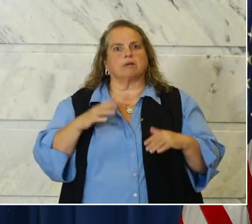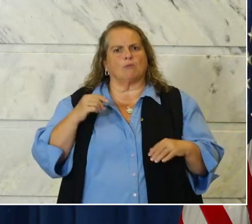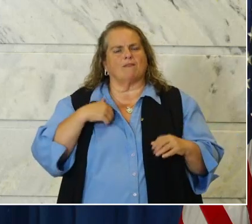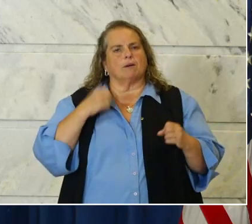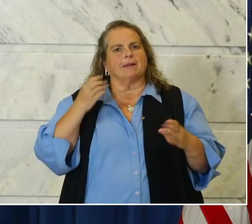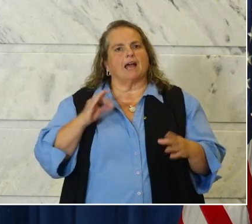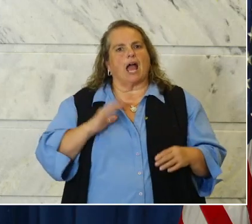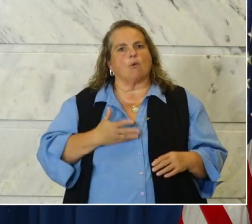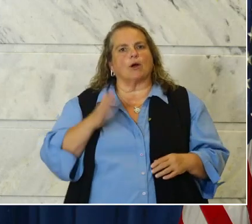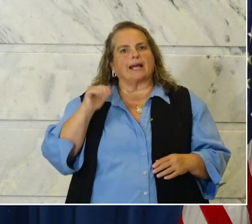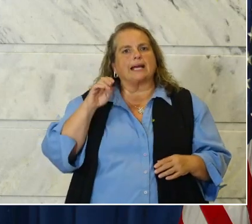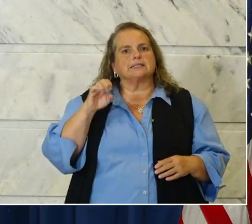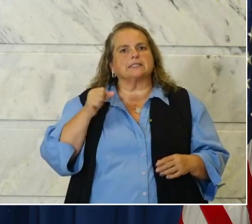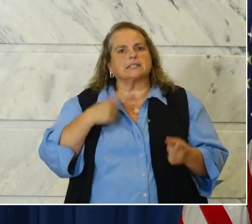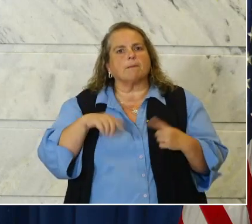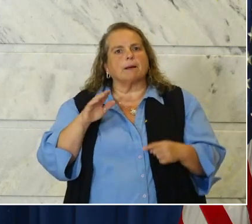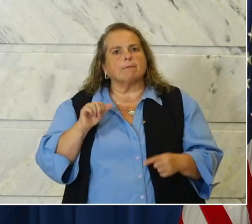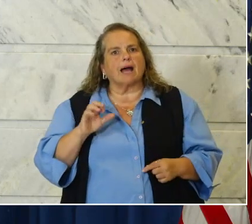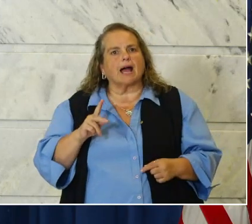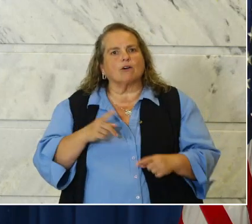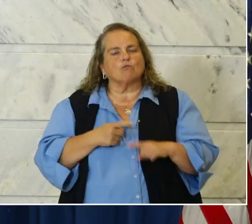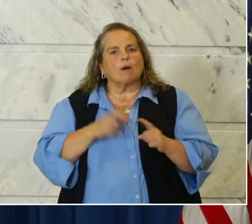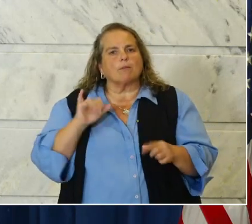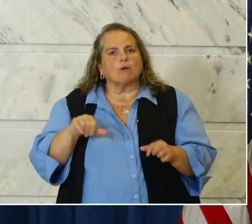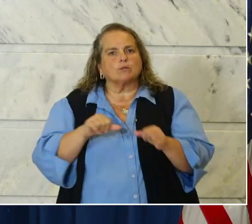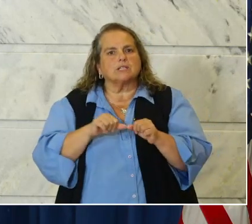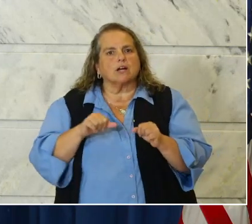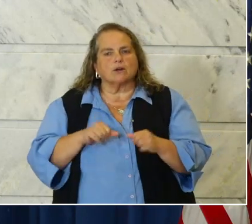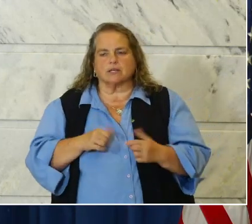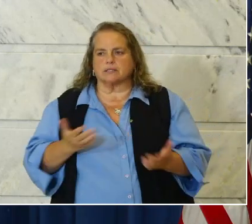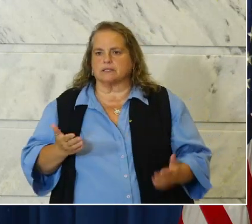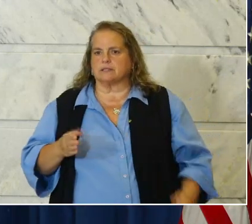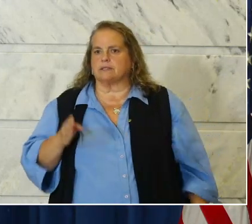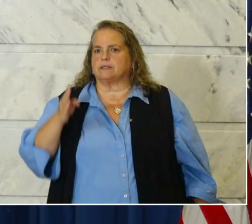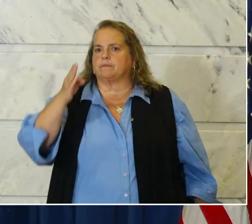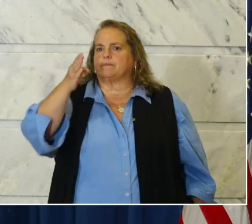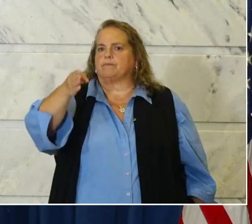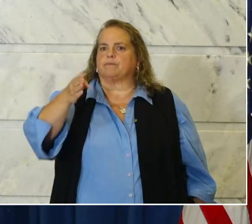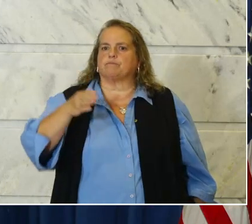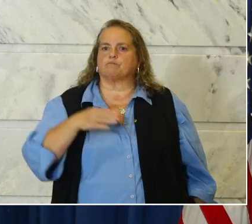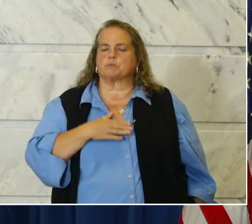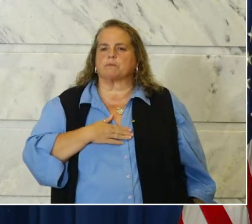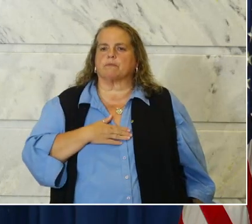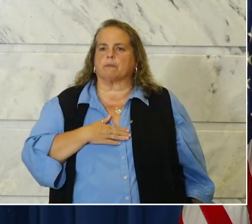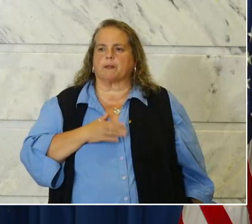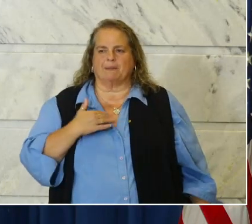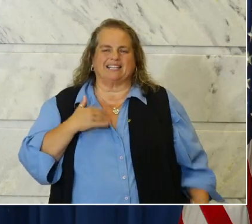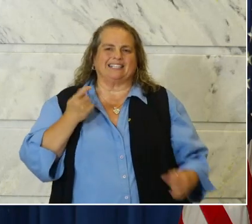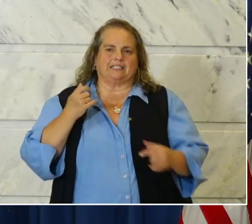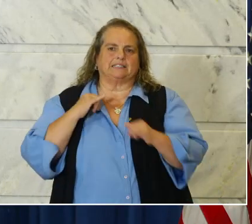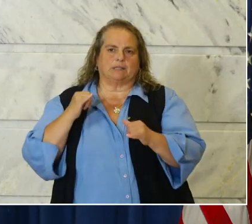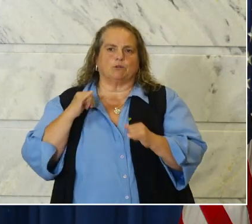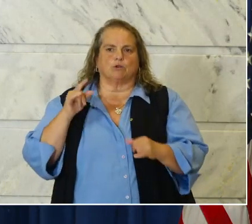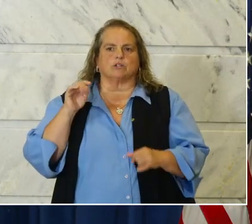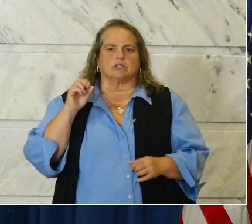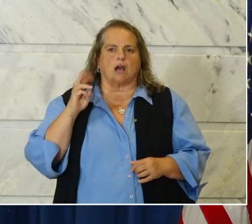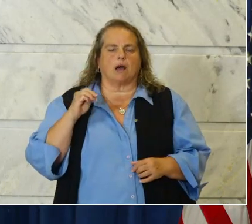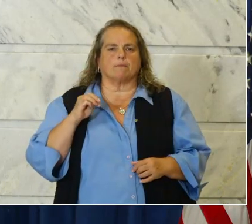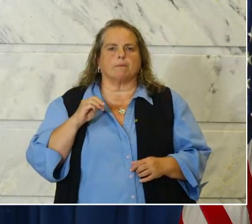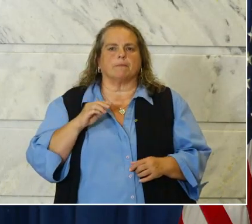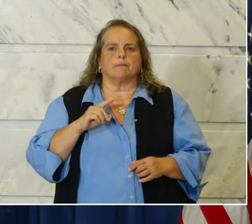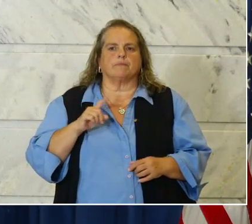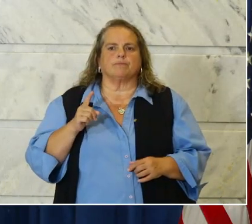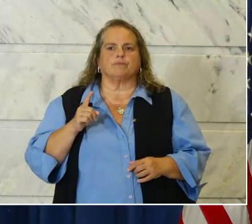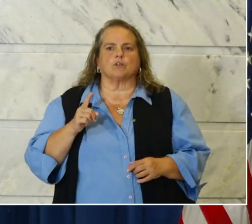of our cases coming back from those areas. Joe. I have a similar question to Tom, more so as kind of